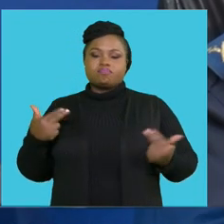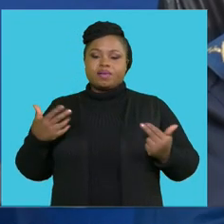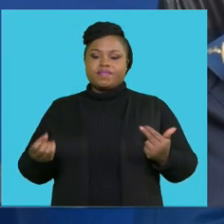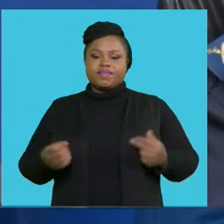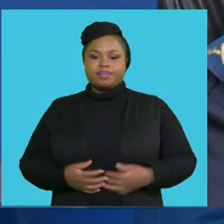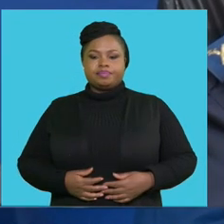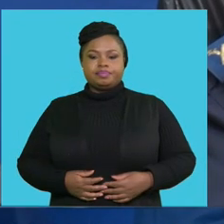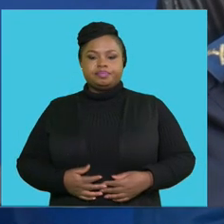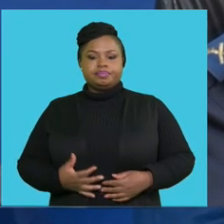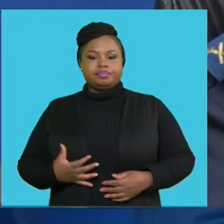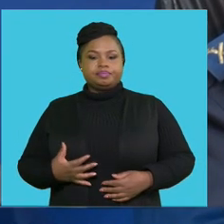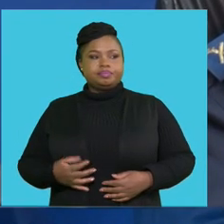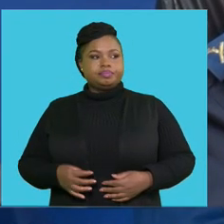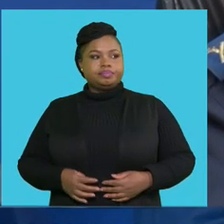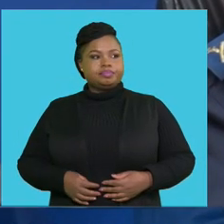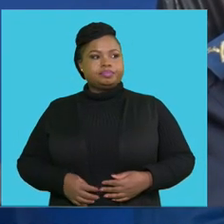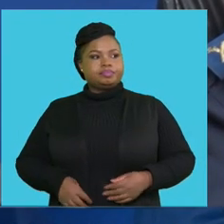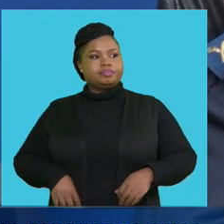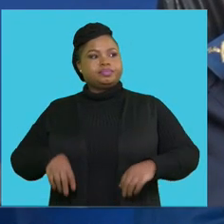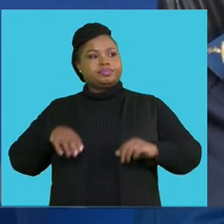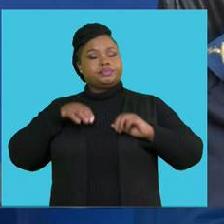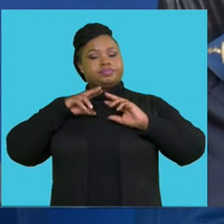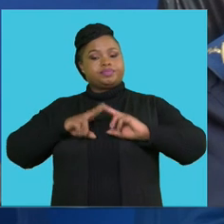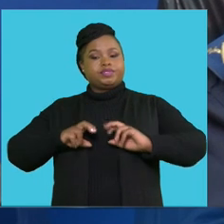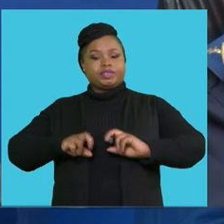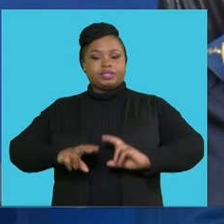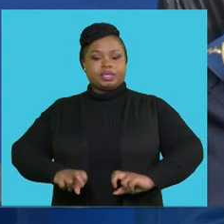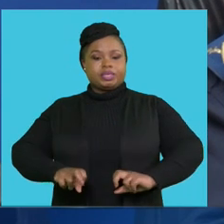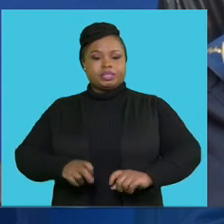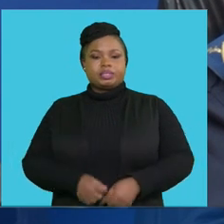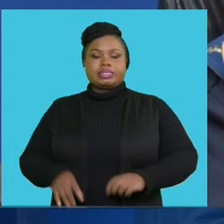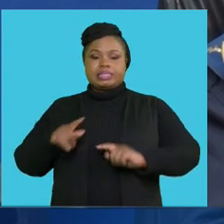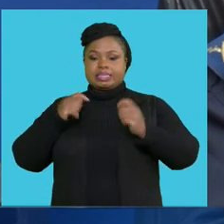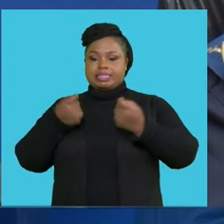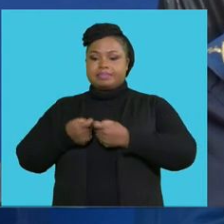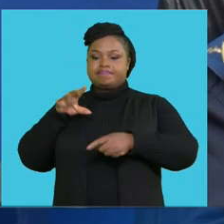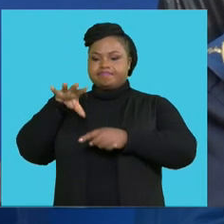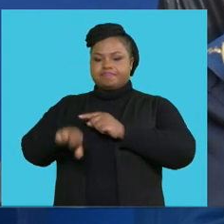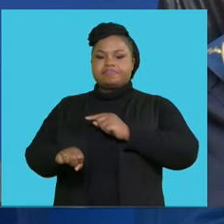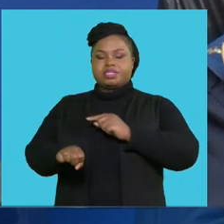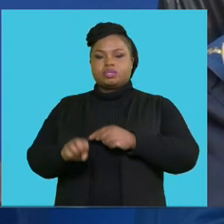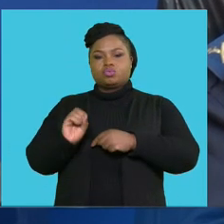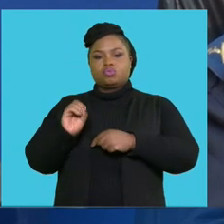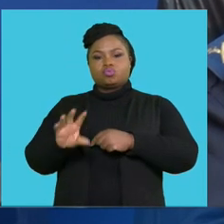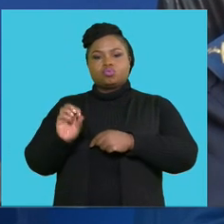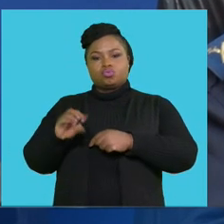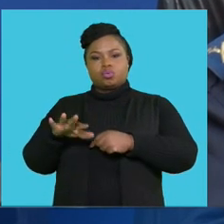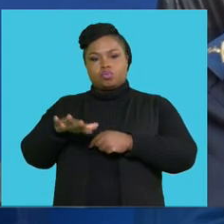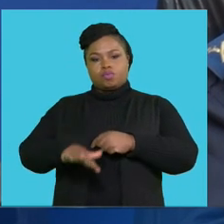The investigation has led the team to specific addresses in Soshanguve,